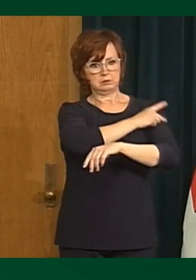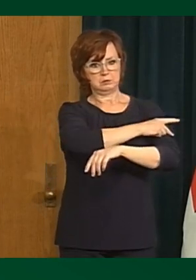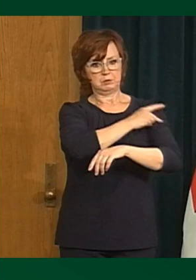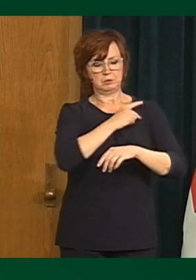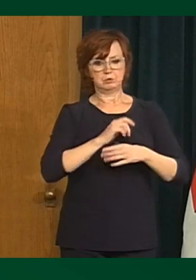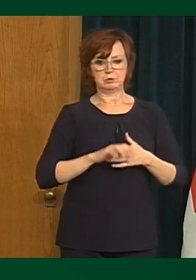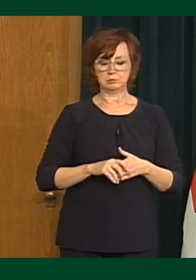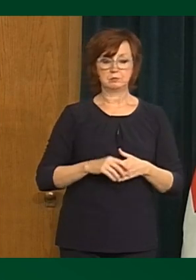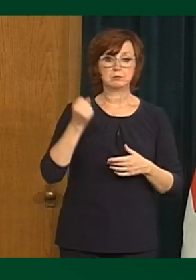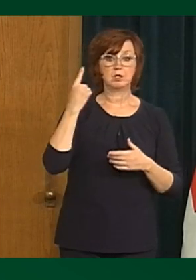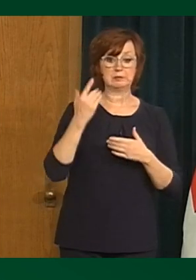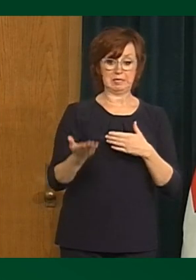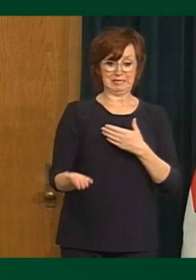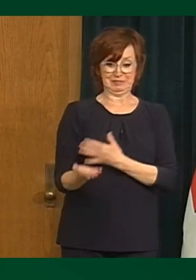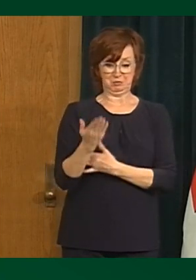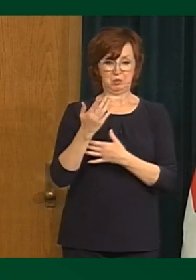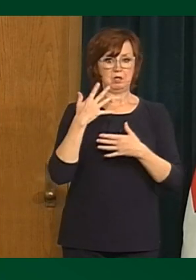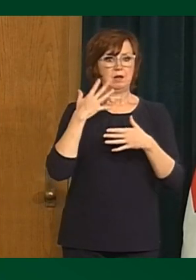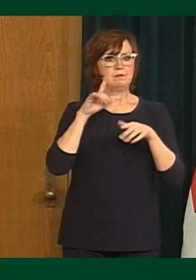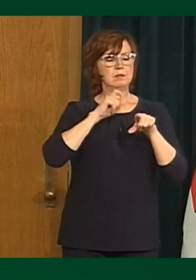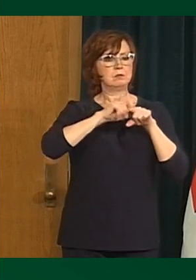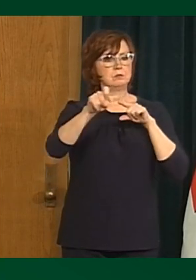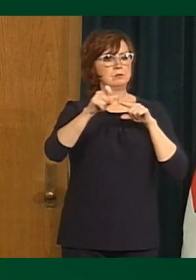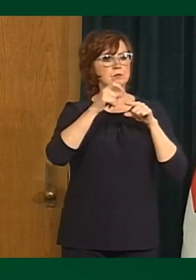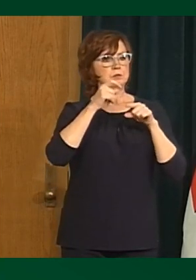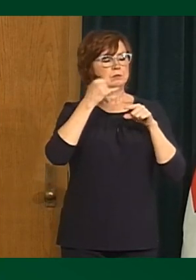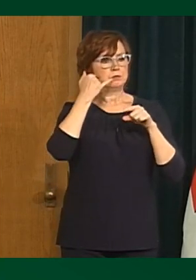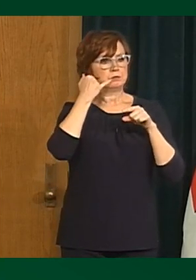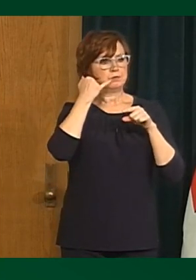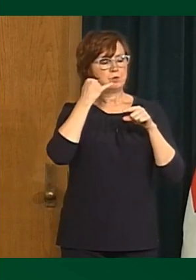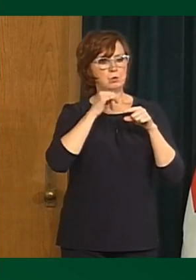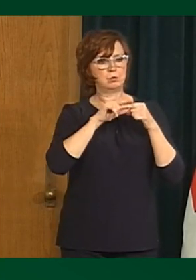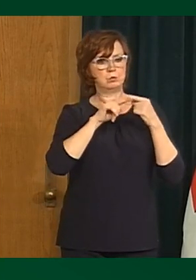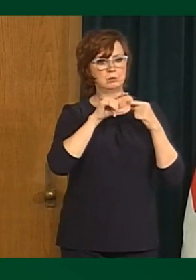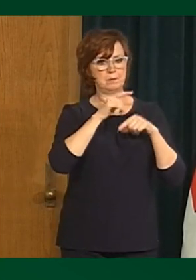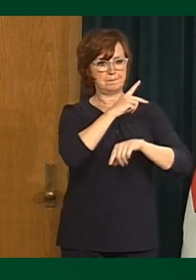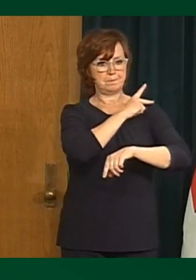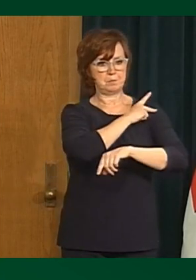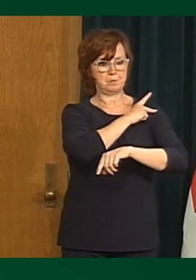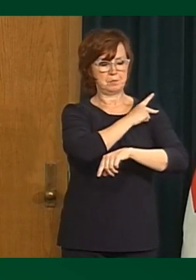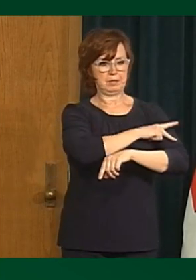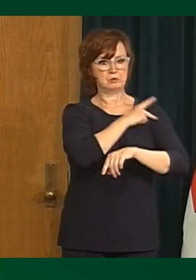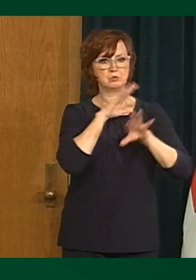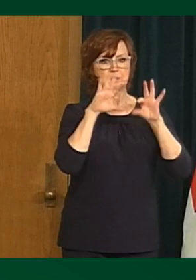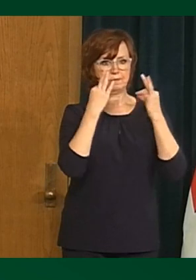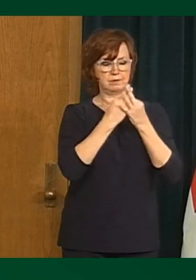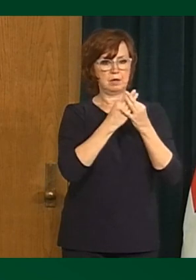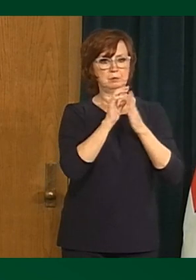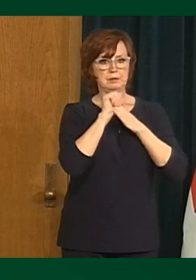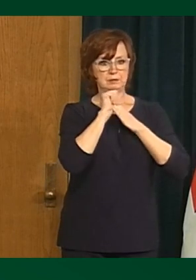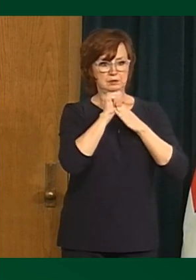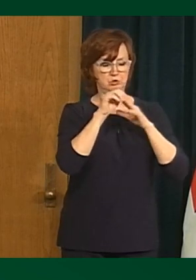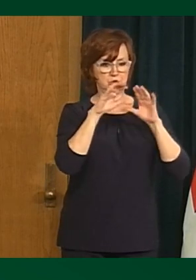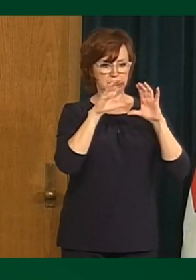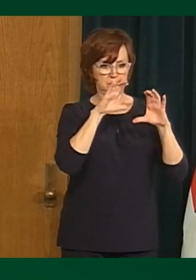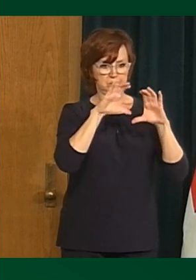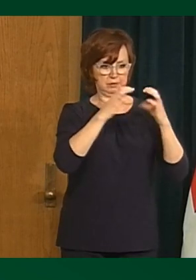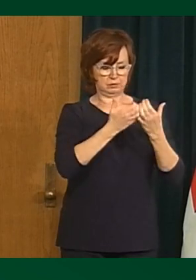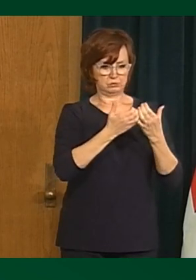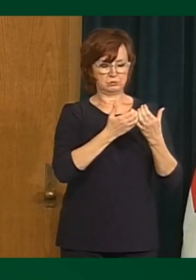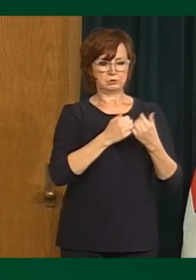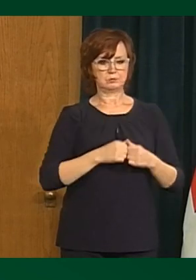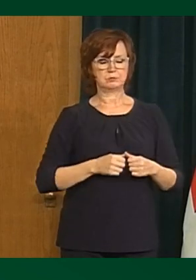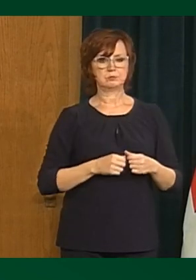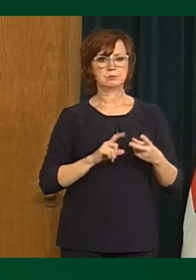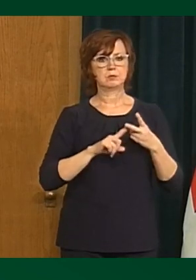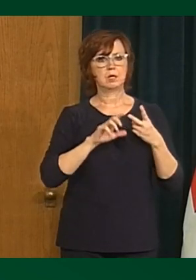actually on a call with the Patient and Family Leadership Council for the organization, and we also have a subgroup of folks working with one of